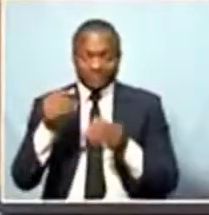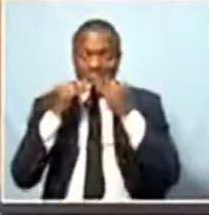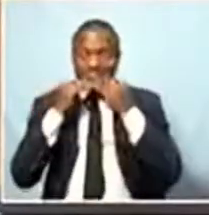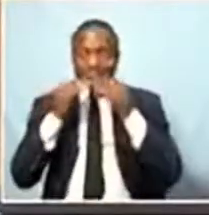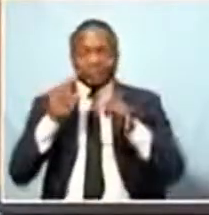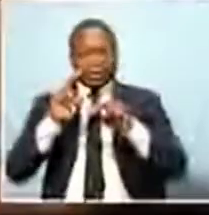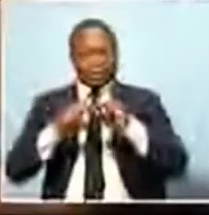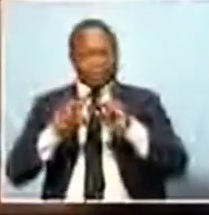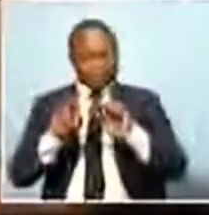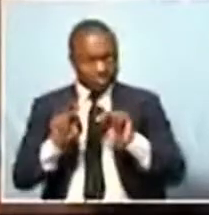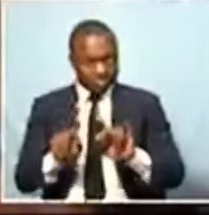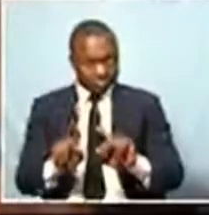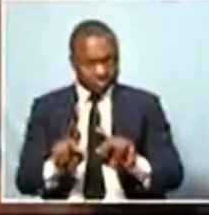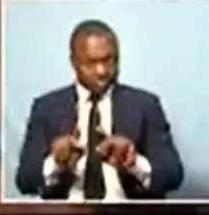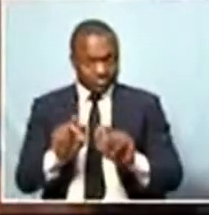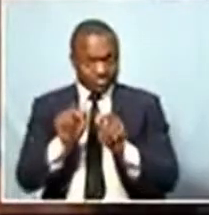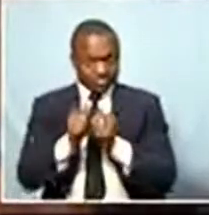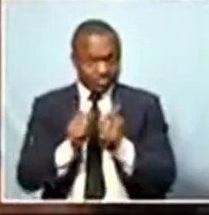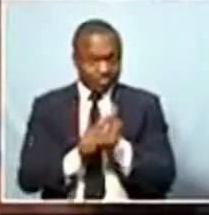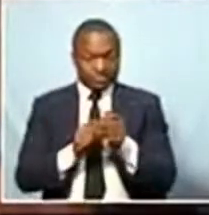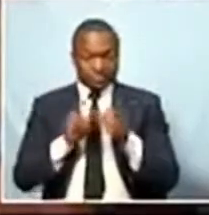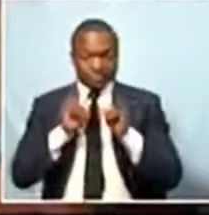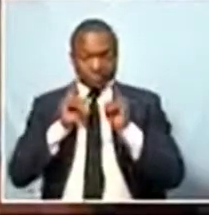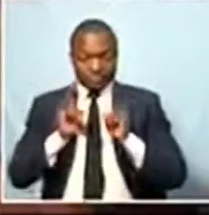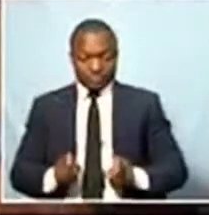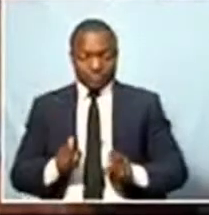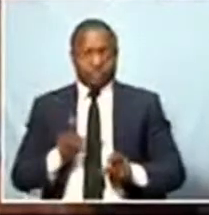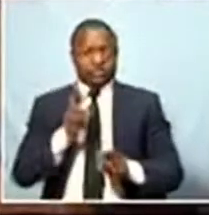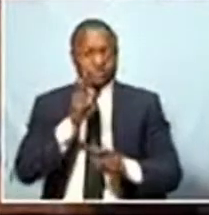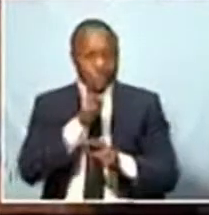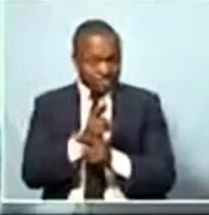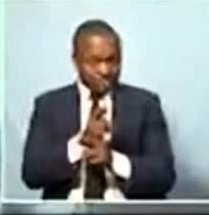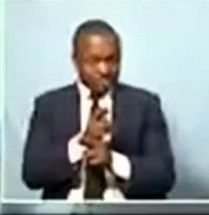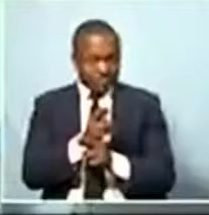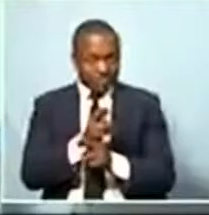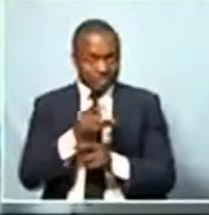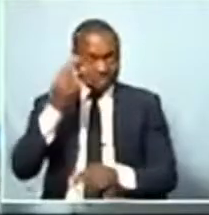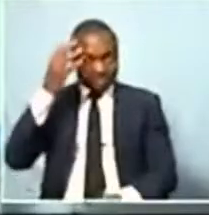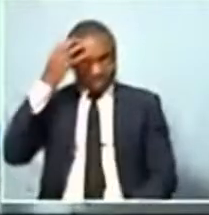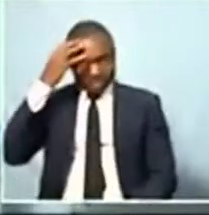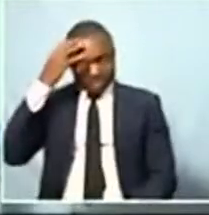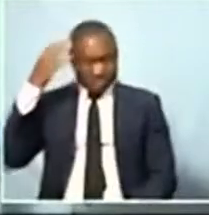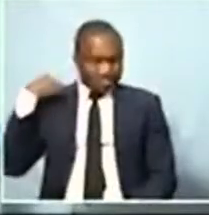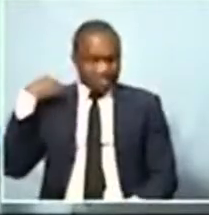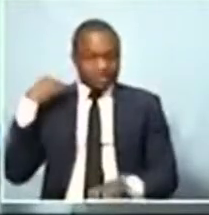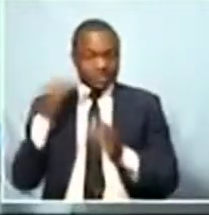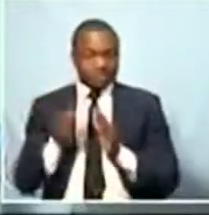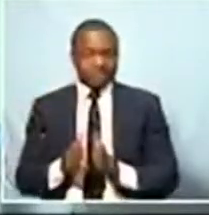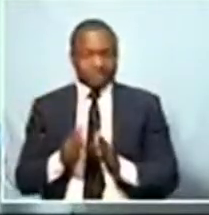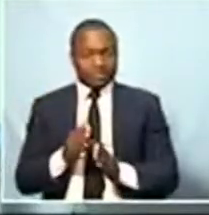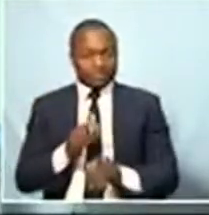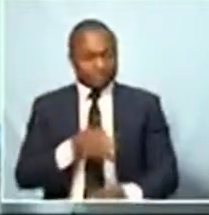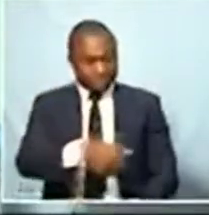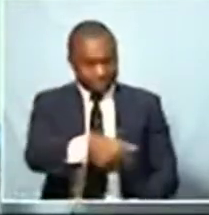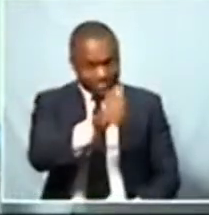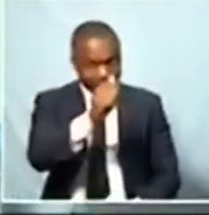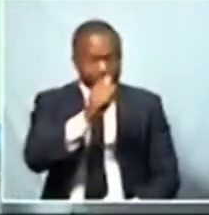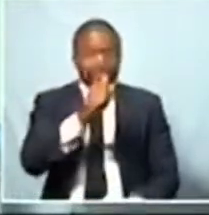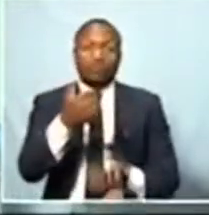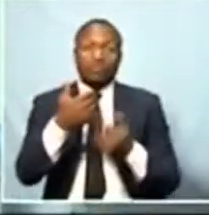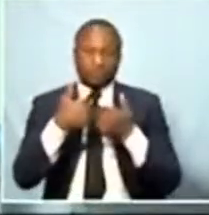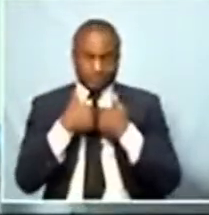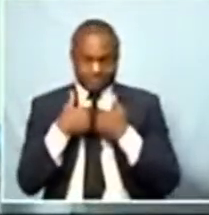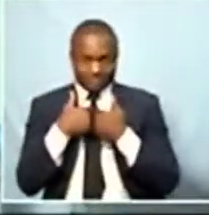Chairperson. So in terms of the human rights for the officers respectively themselves, we have